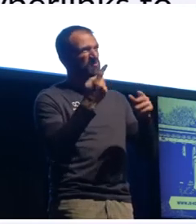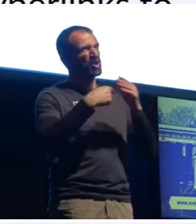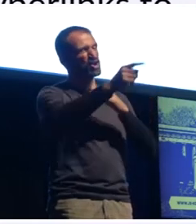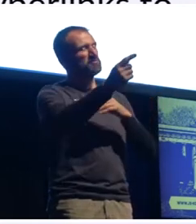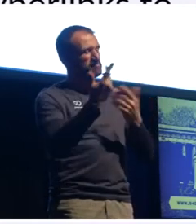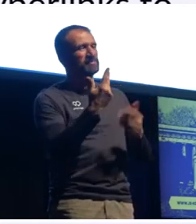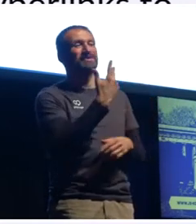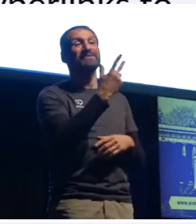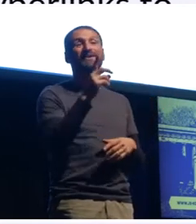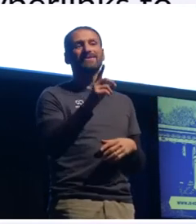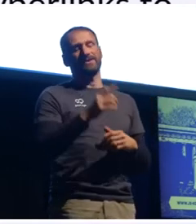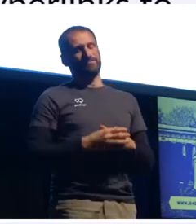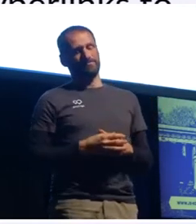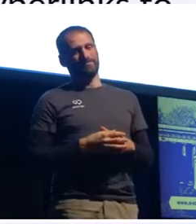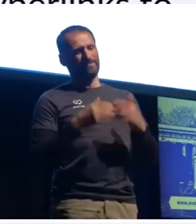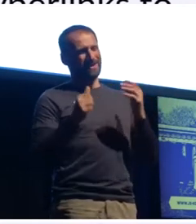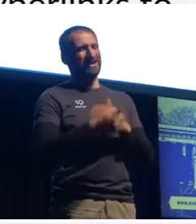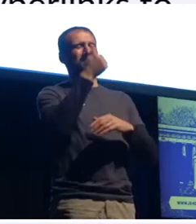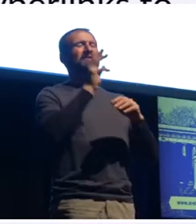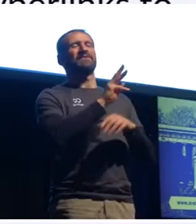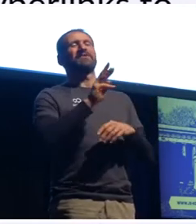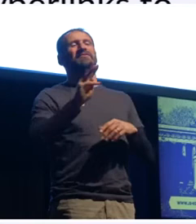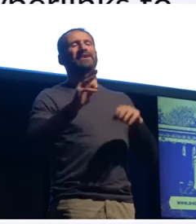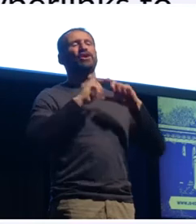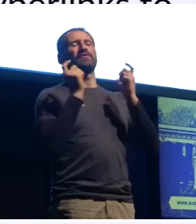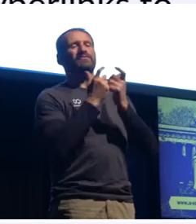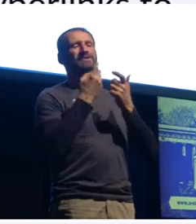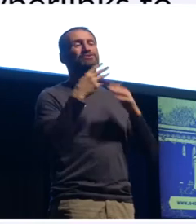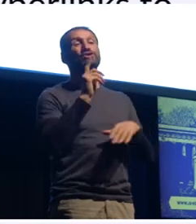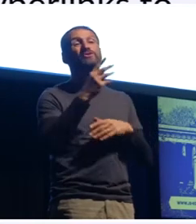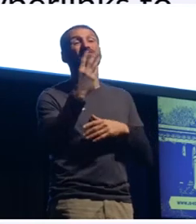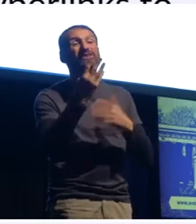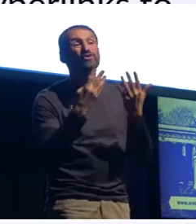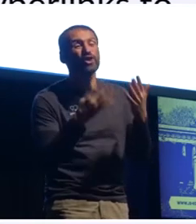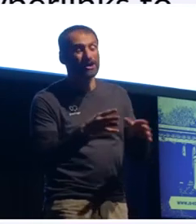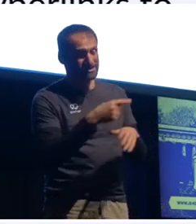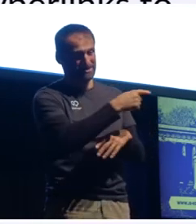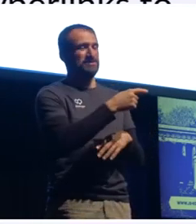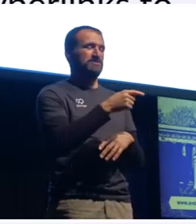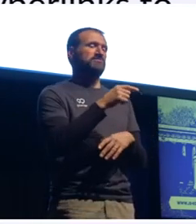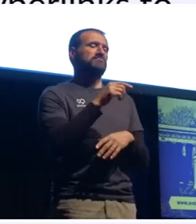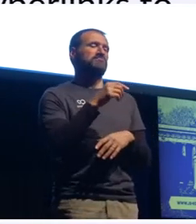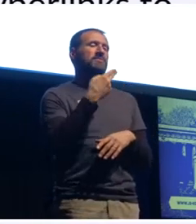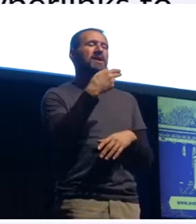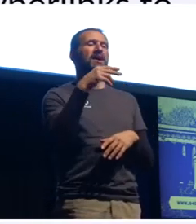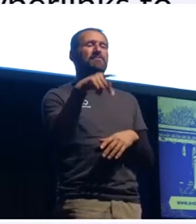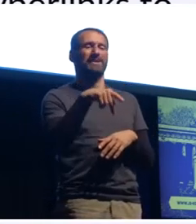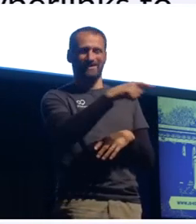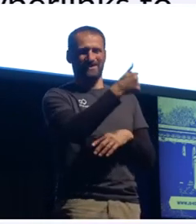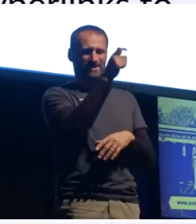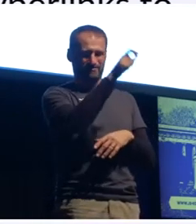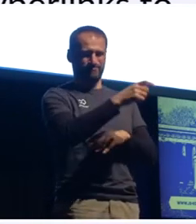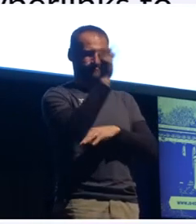At the first World Wide Web conference in 1994, David Raggett proposed an HTML-like markup for VR called VRML,